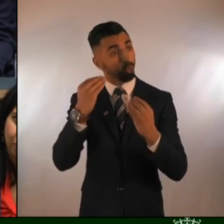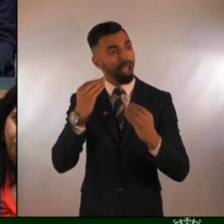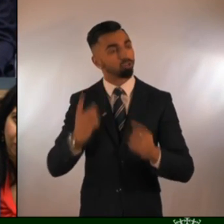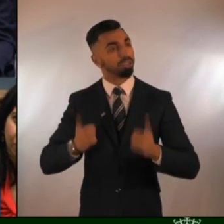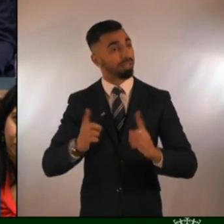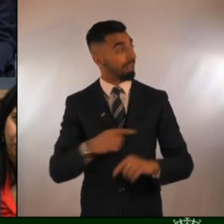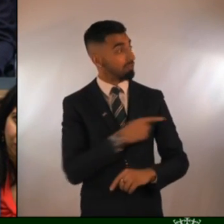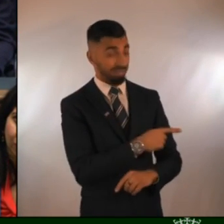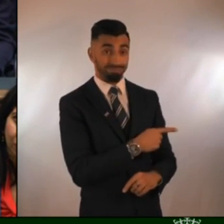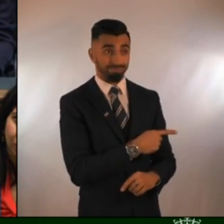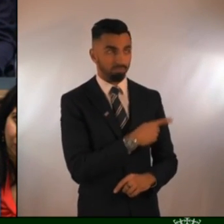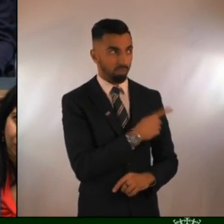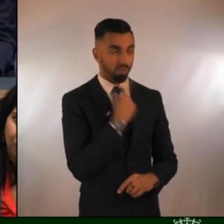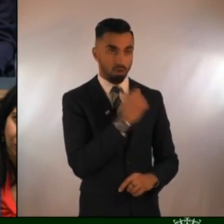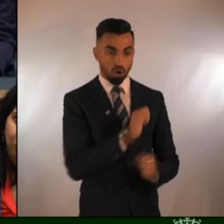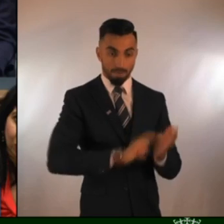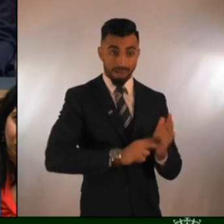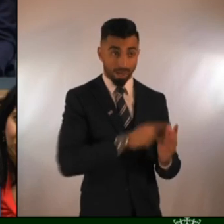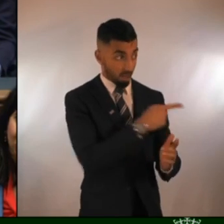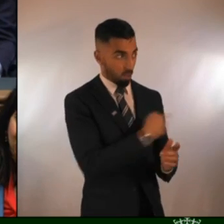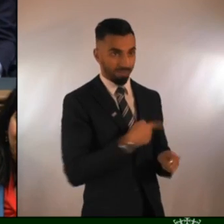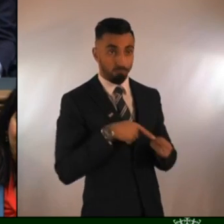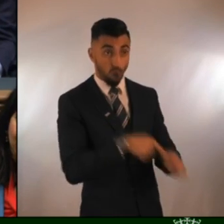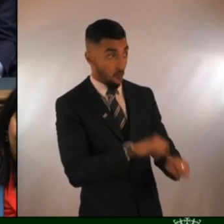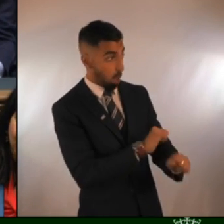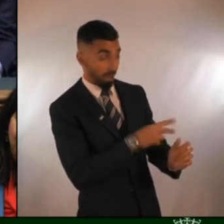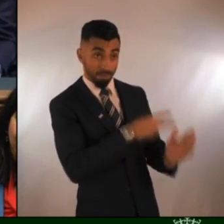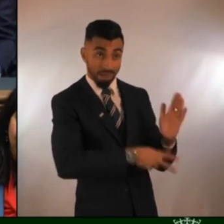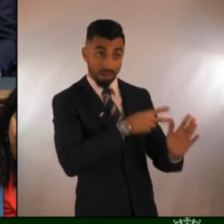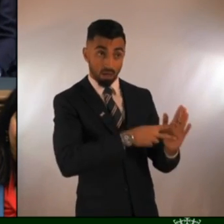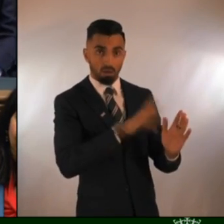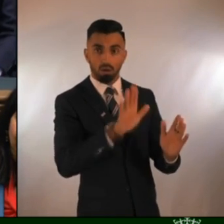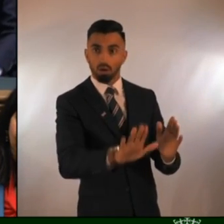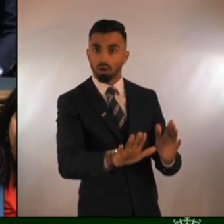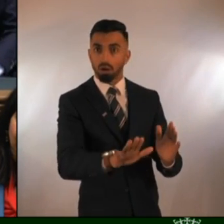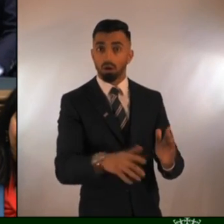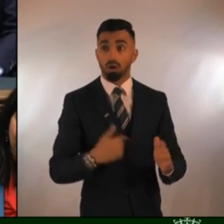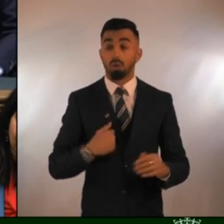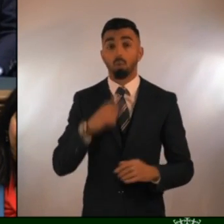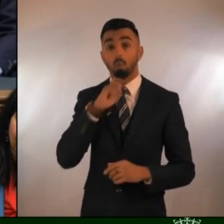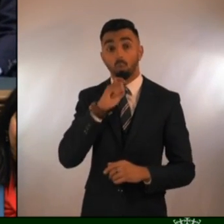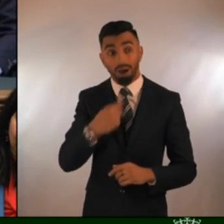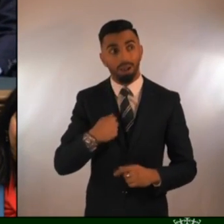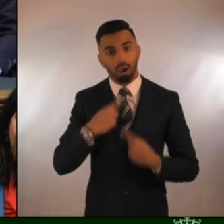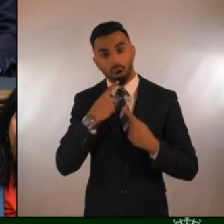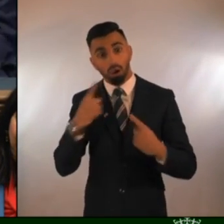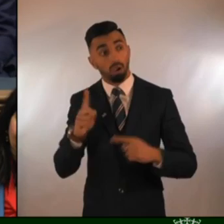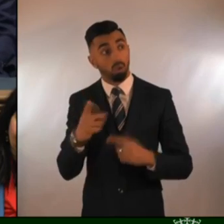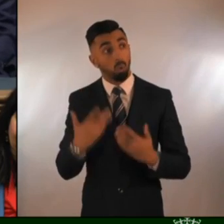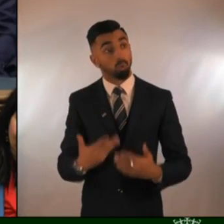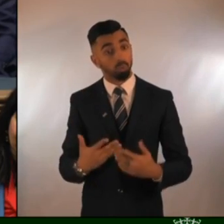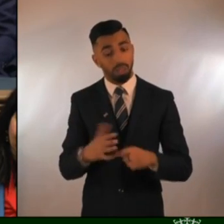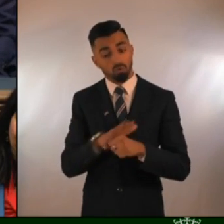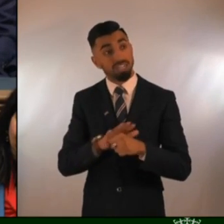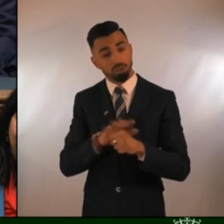of over 4%. Today, I'm providing every region in the country with funding for specialist 16 to 19